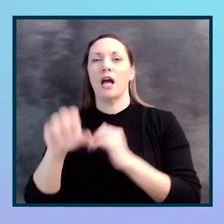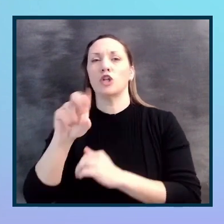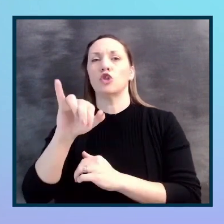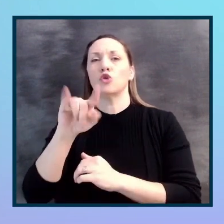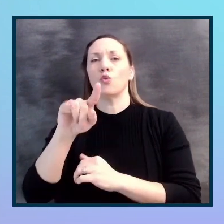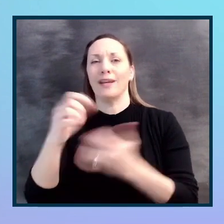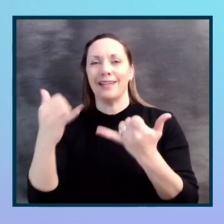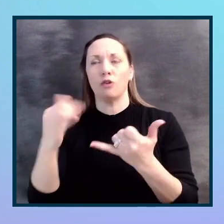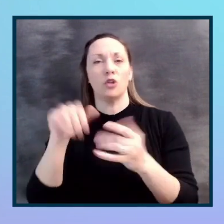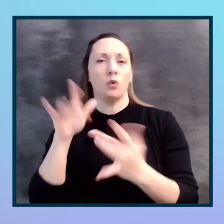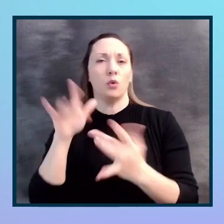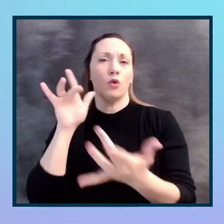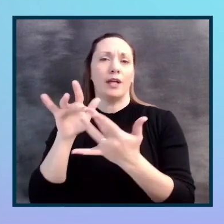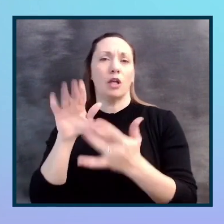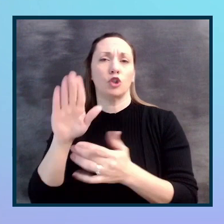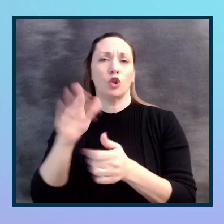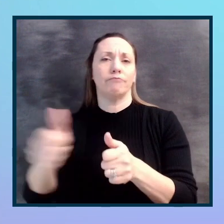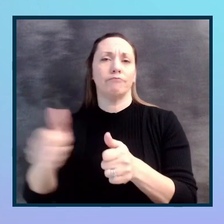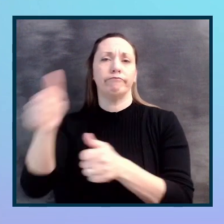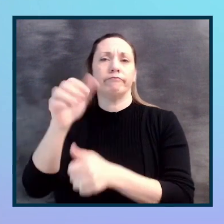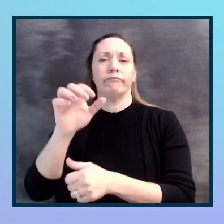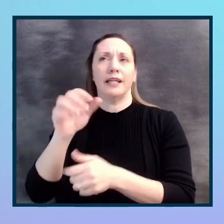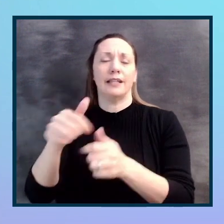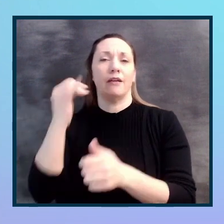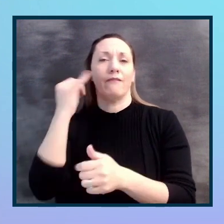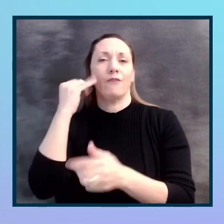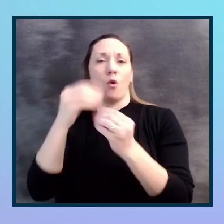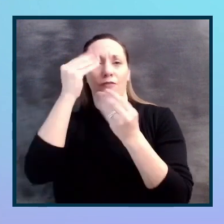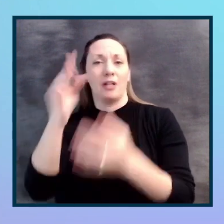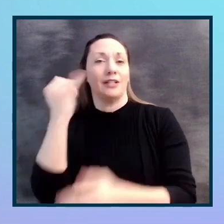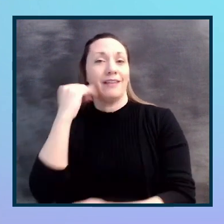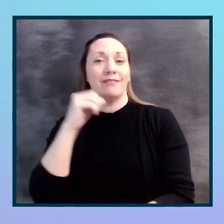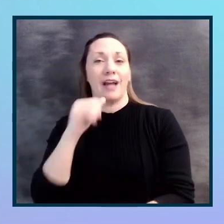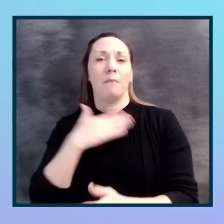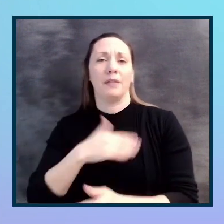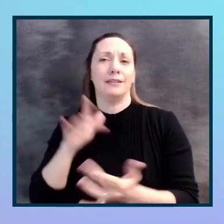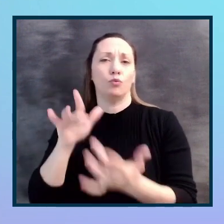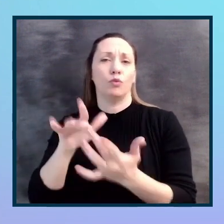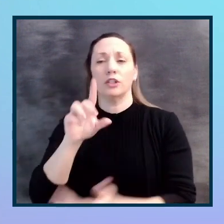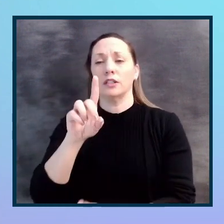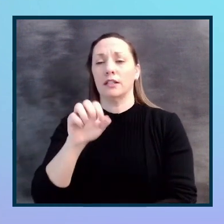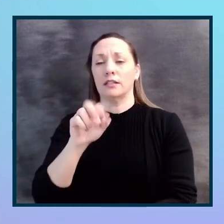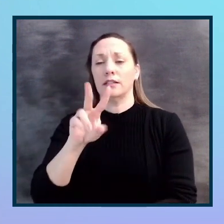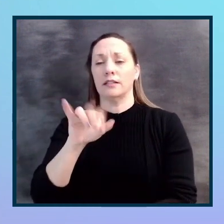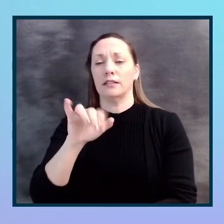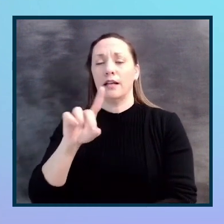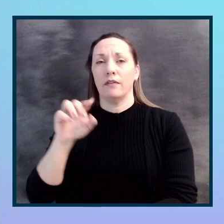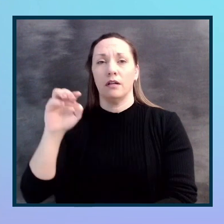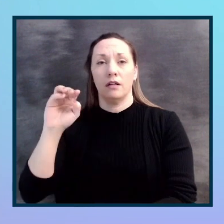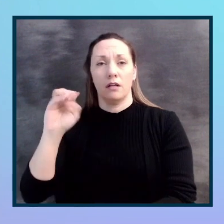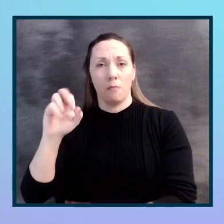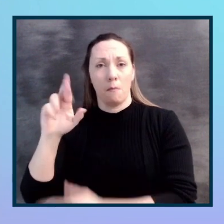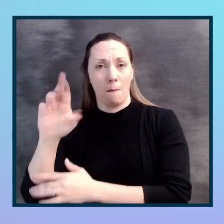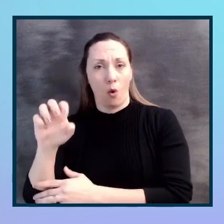account executives for more information. If you're not, please feel free to reach out to David Moore at Deque.